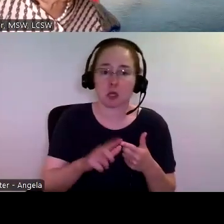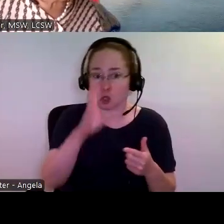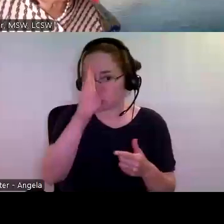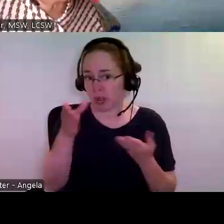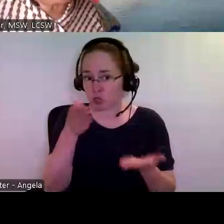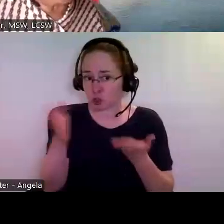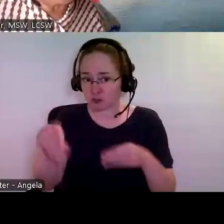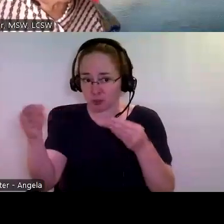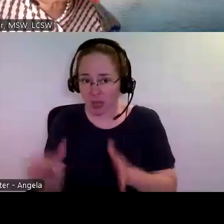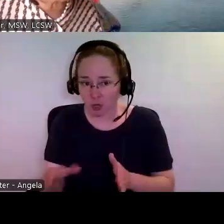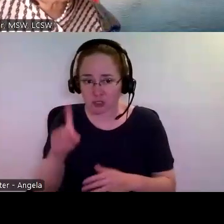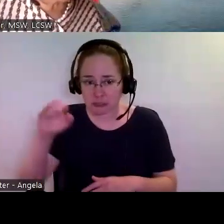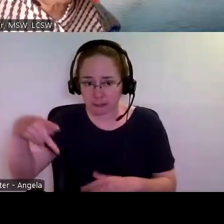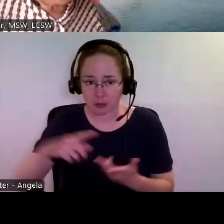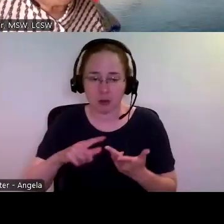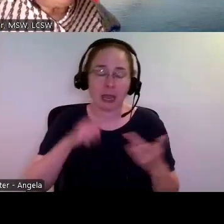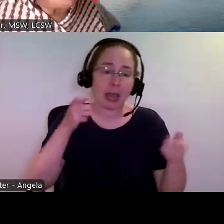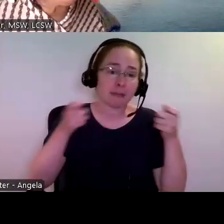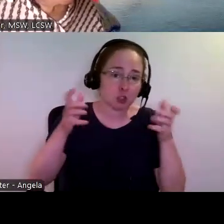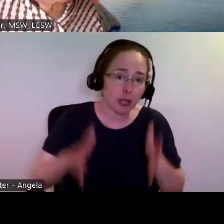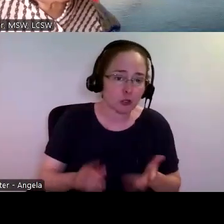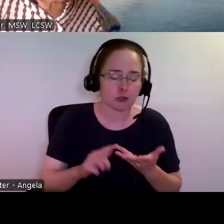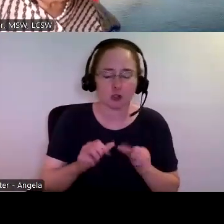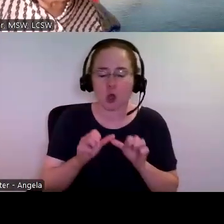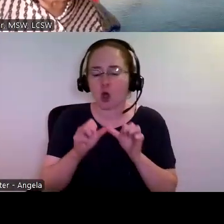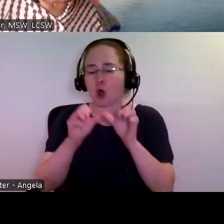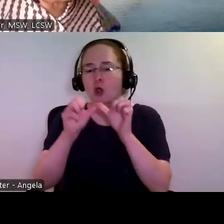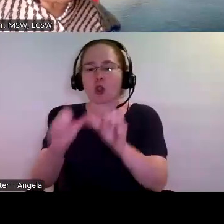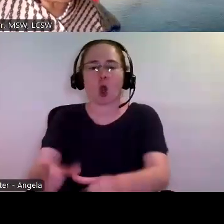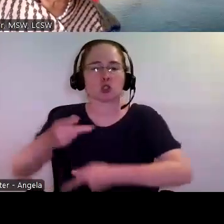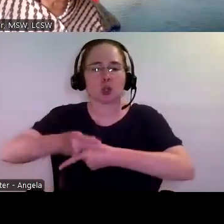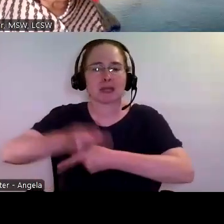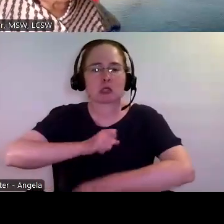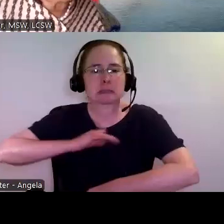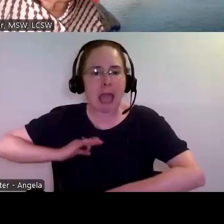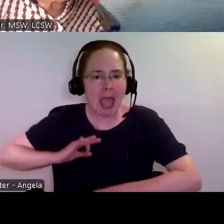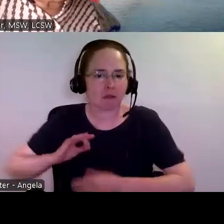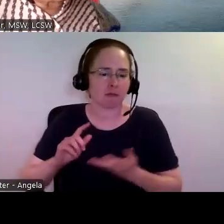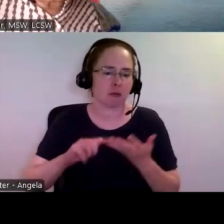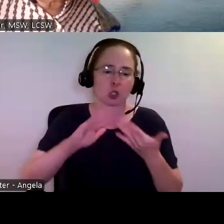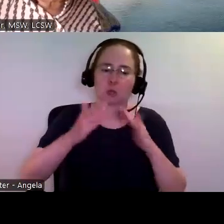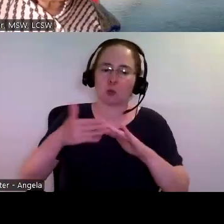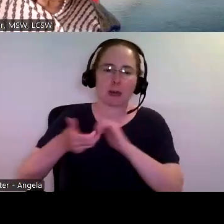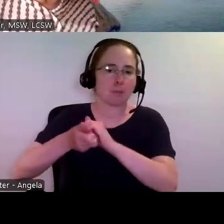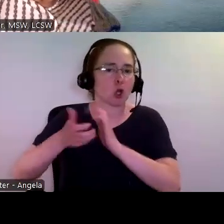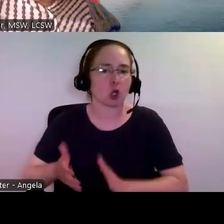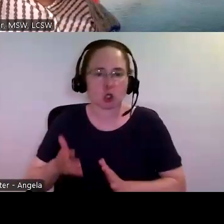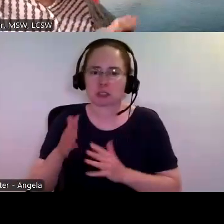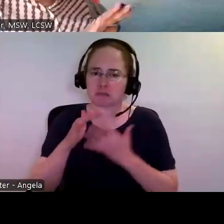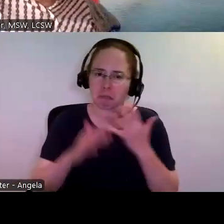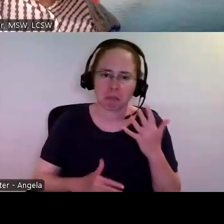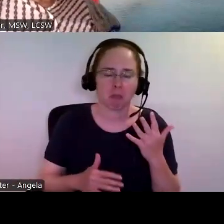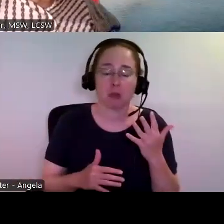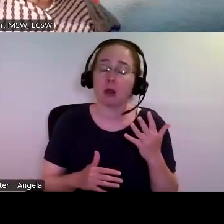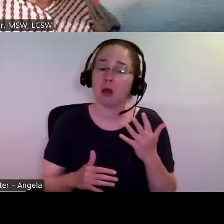service providers, administrators, long-term care staff, community partners. And